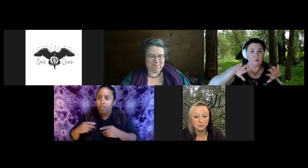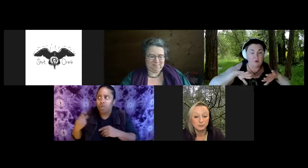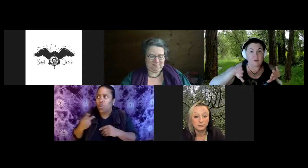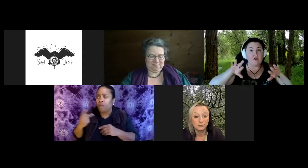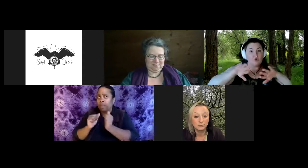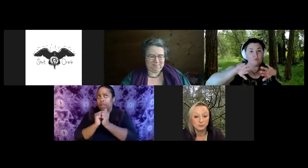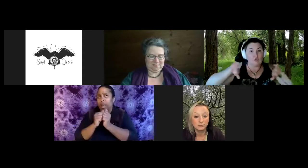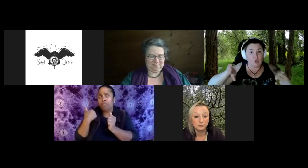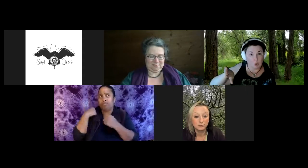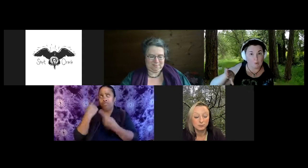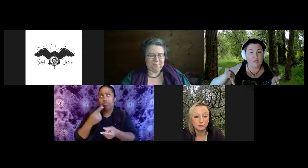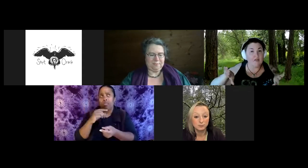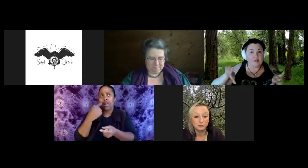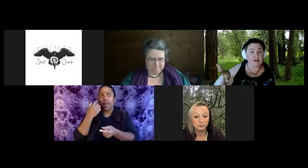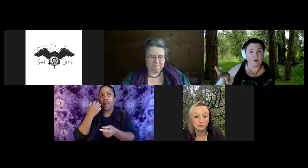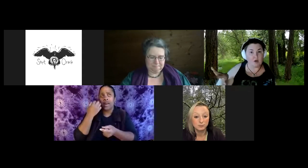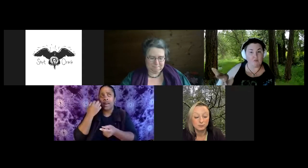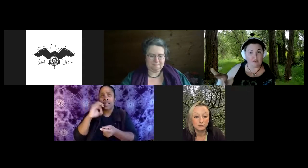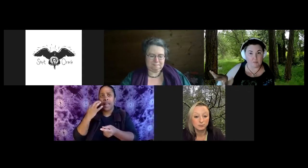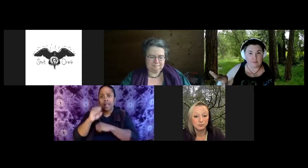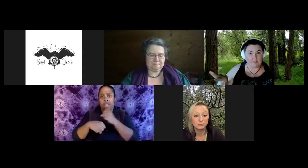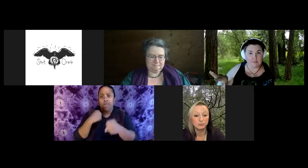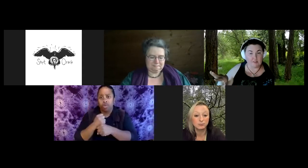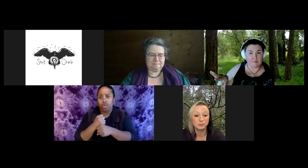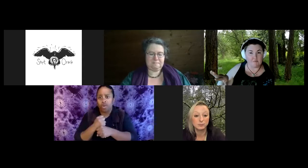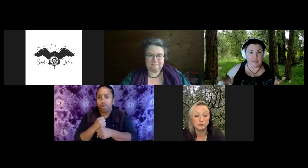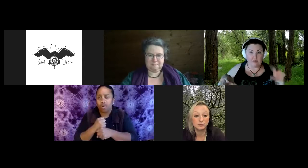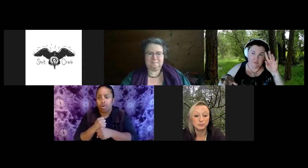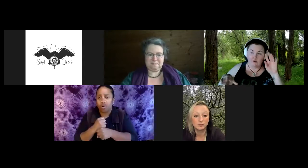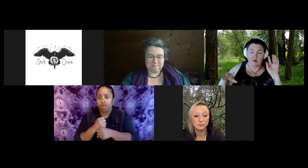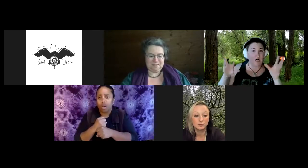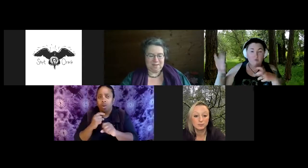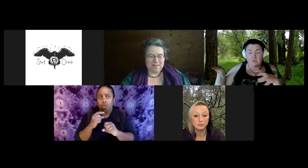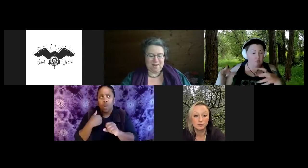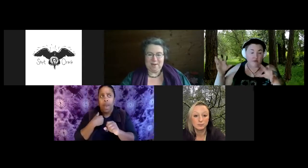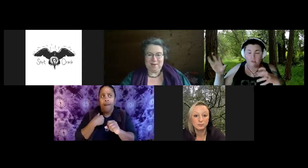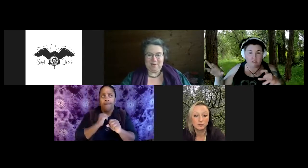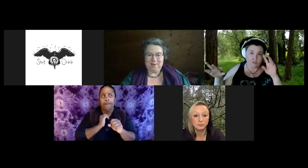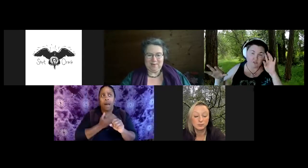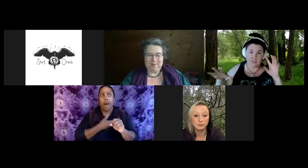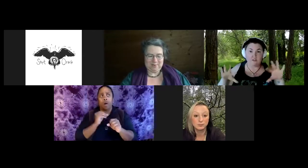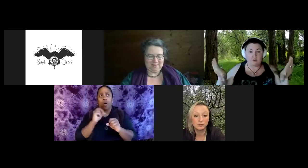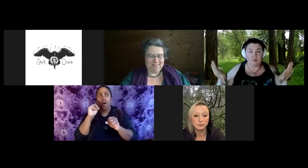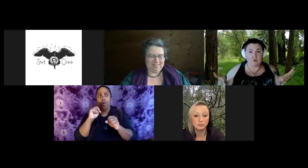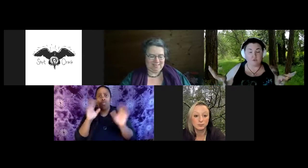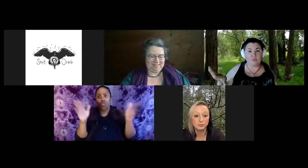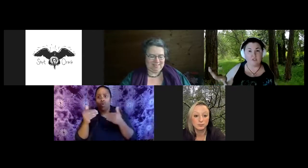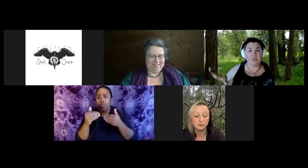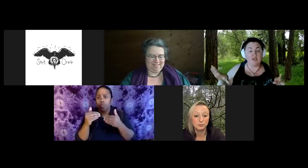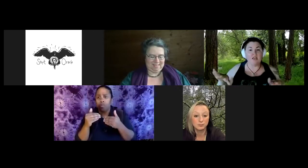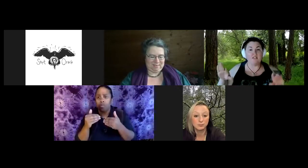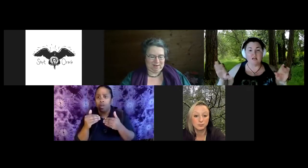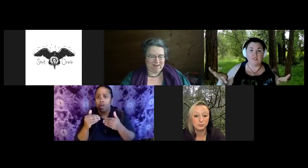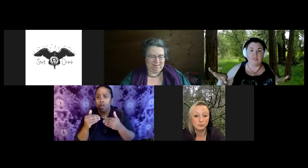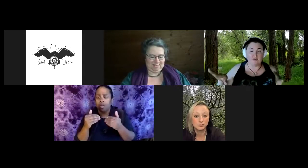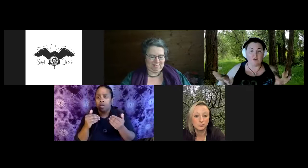spaces, but we both have our own room and everywhere we've ever been. And we, our hobbies or whatever things are in those